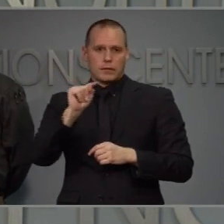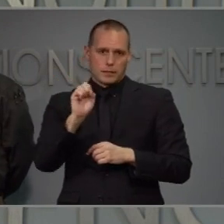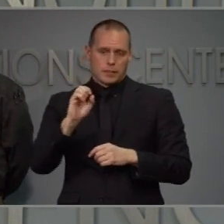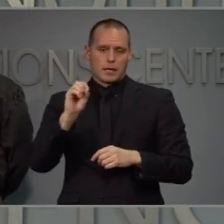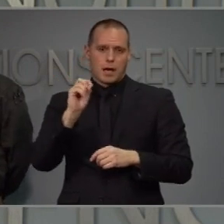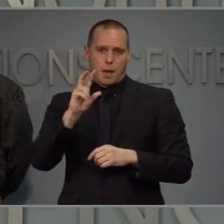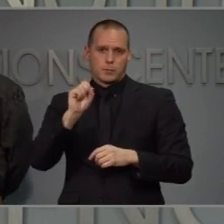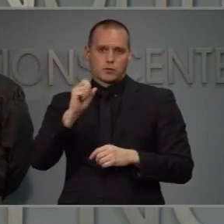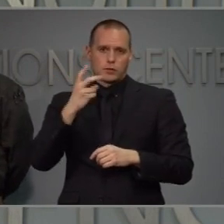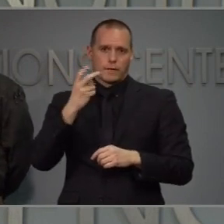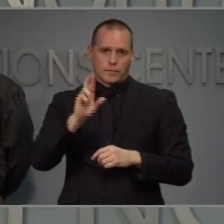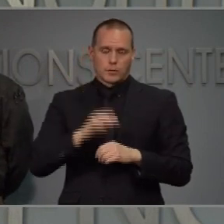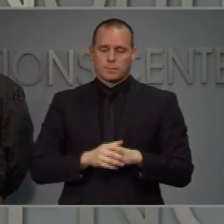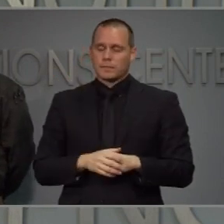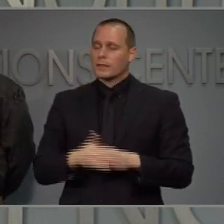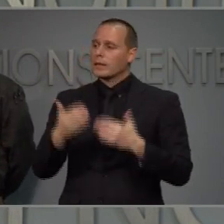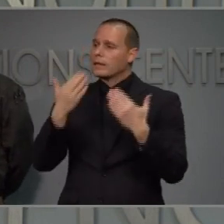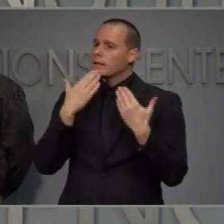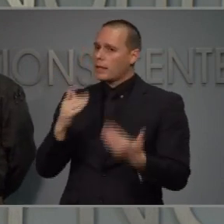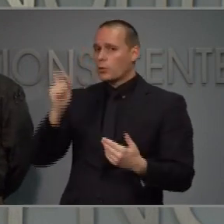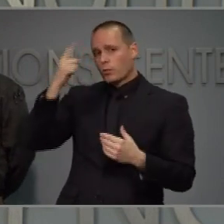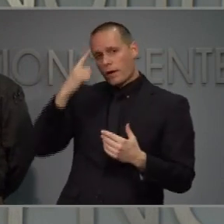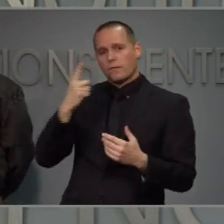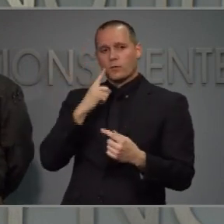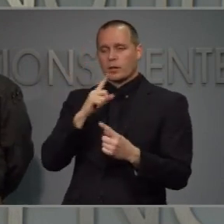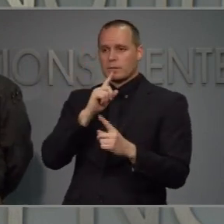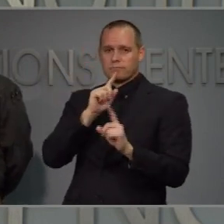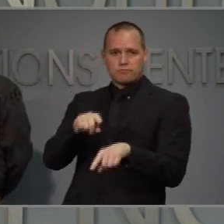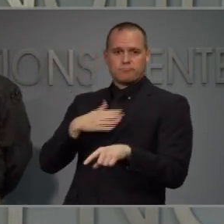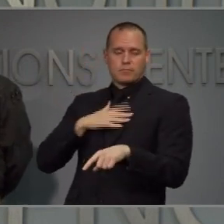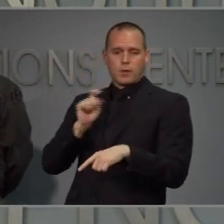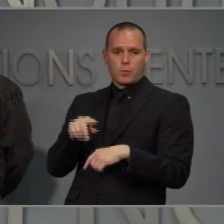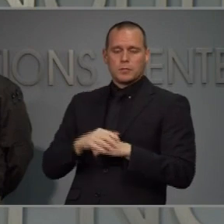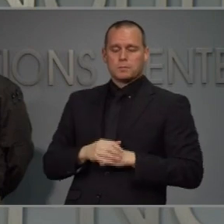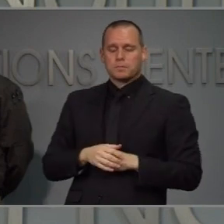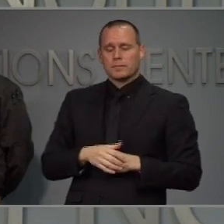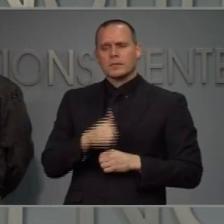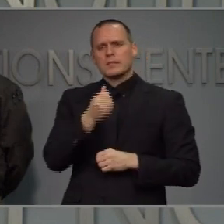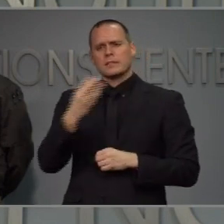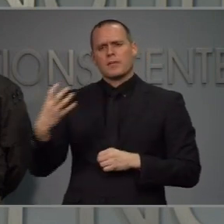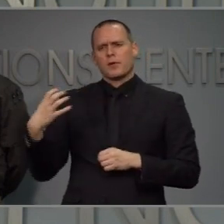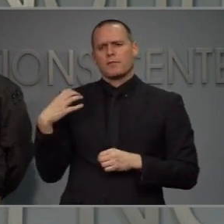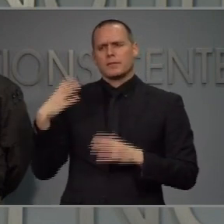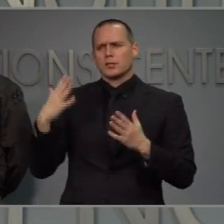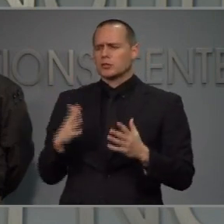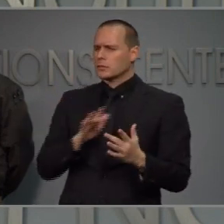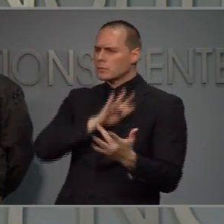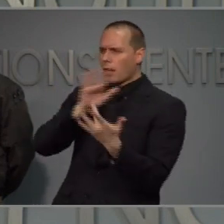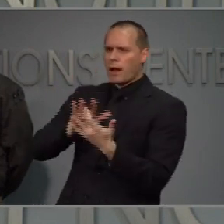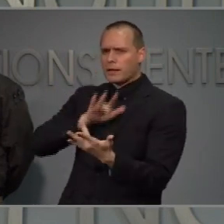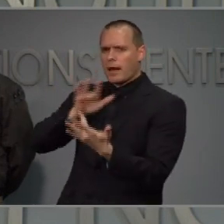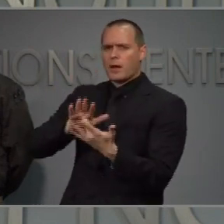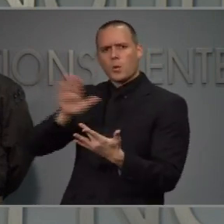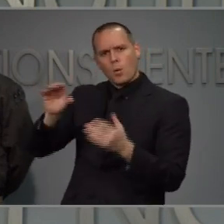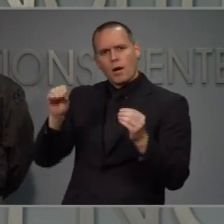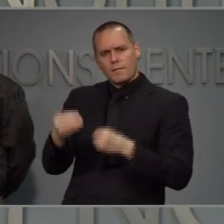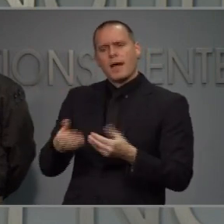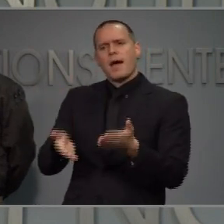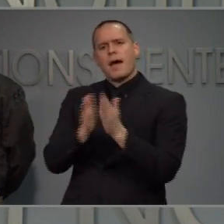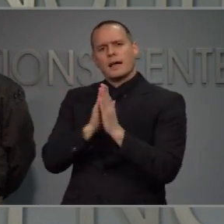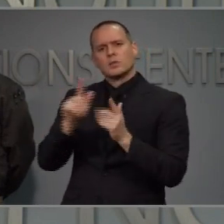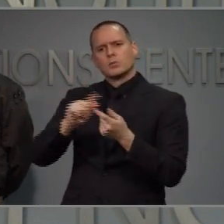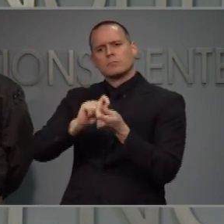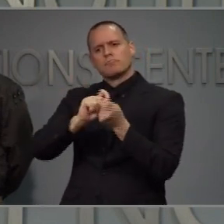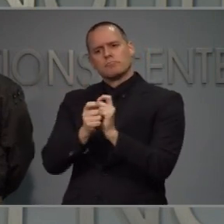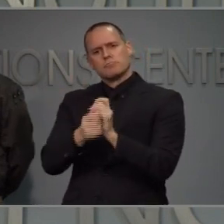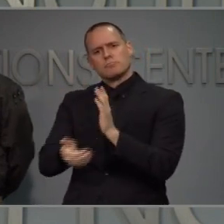Good afternoon, Governor Cooper. Thank you for taking my question. Several officials have contacted your office asking you to amend your executive order